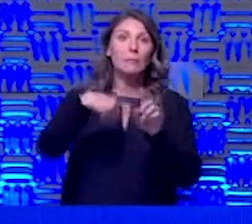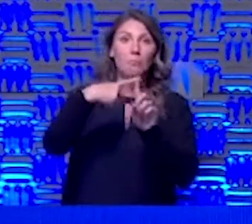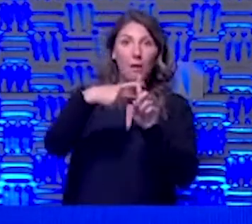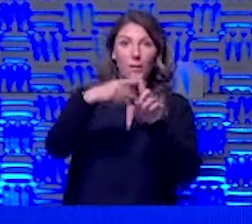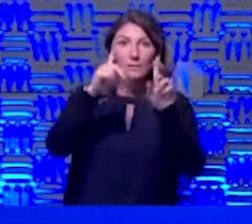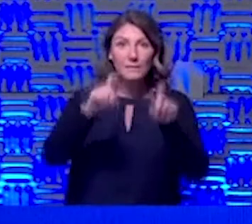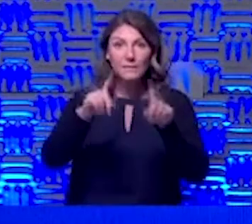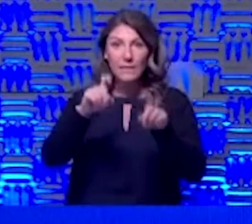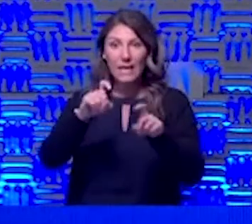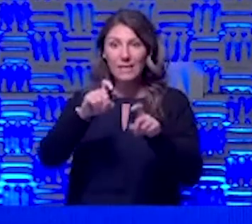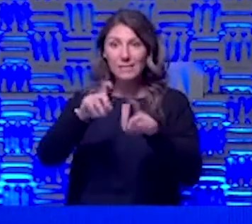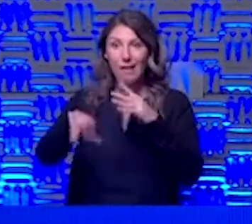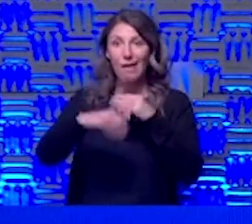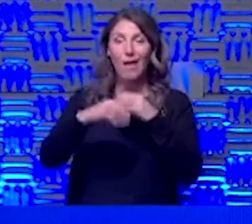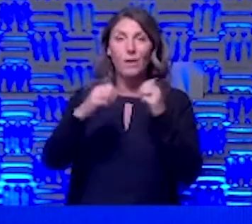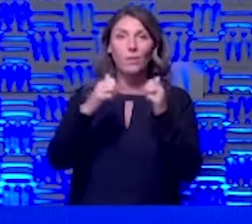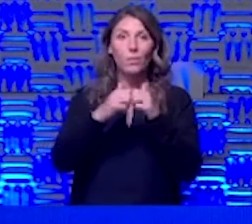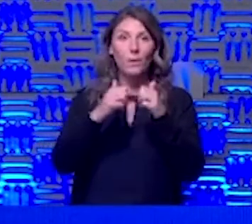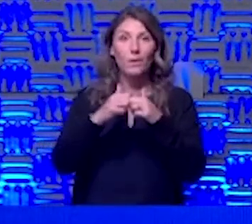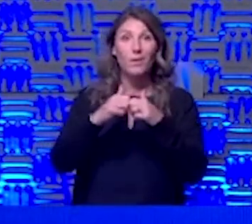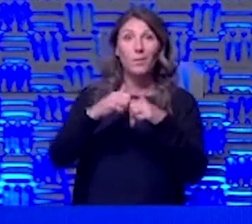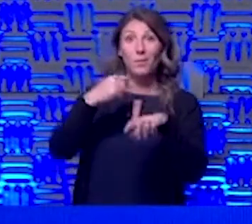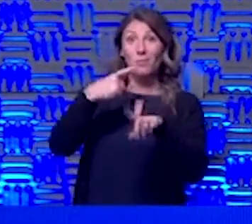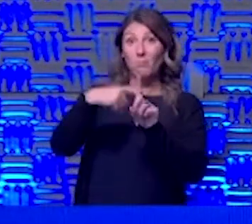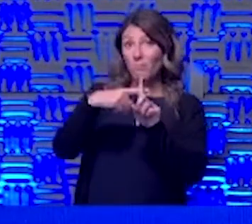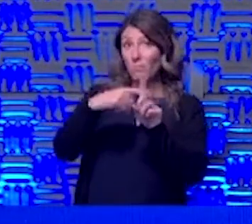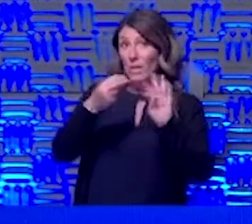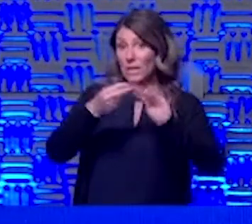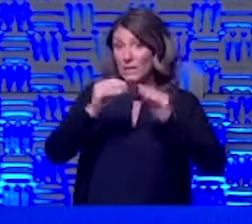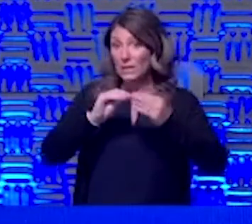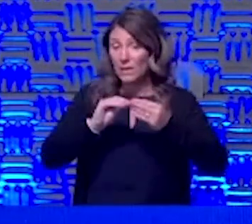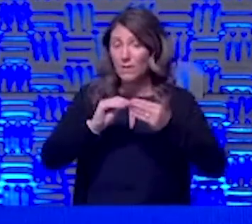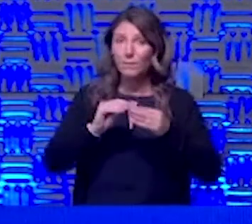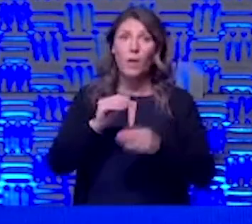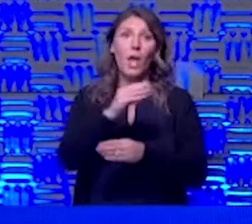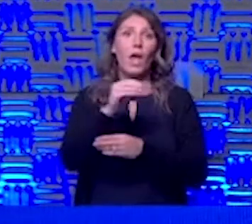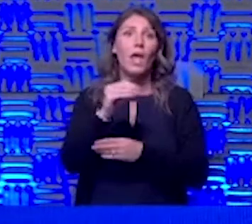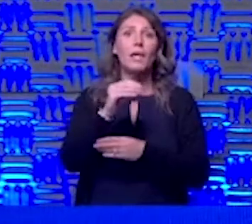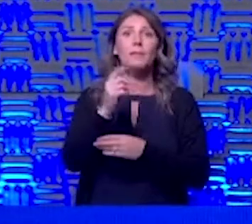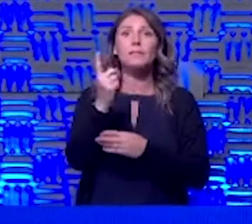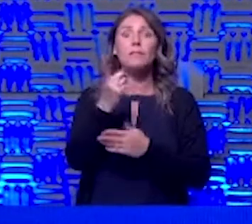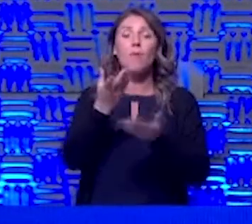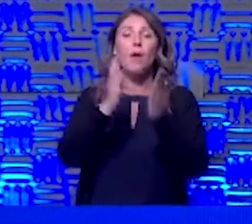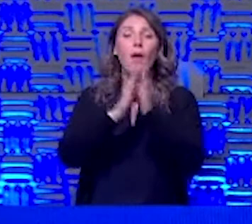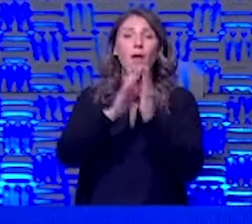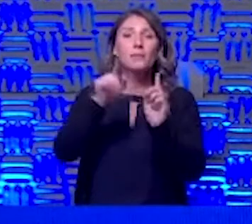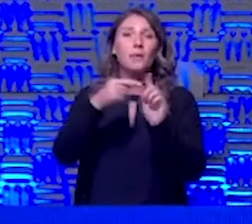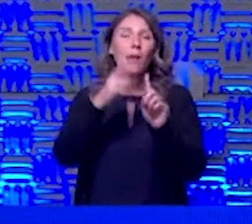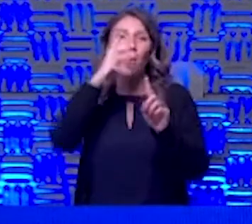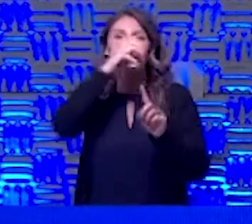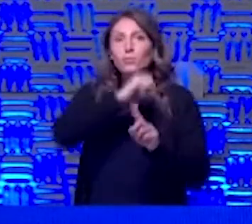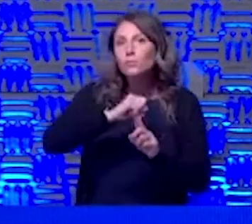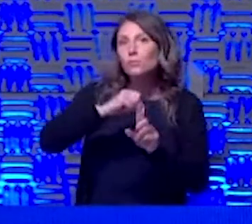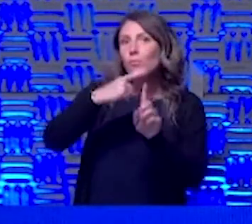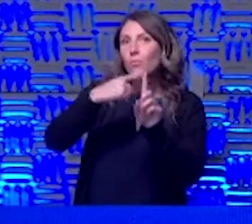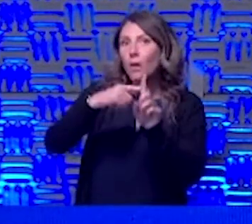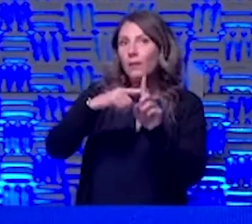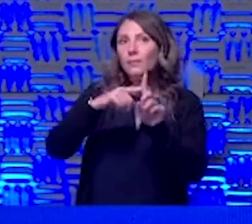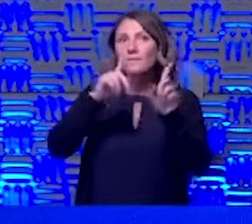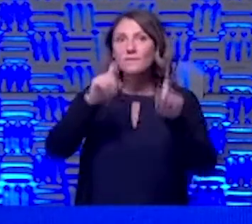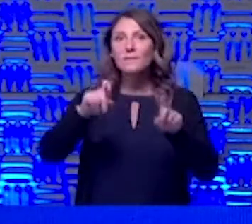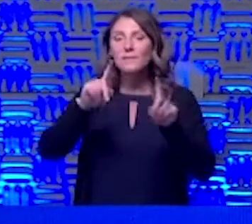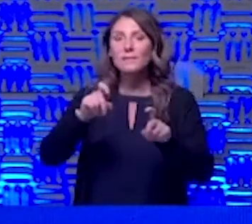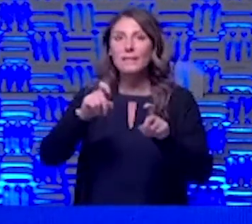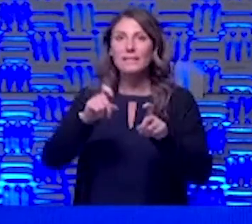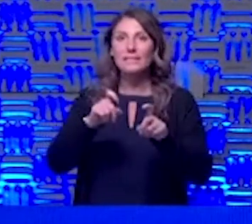positive numbers? And then also, someone was asking about presumed positive tests being counted in Kansas. So can